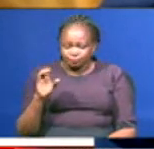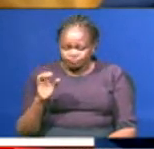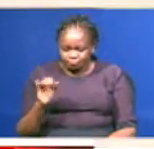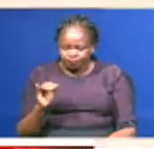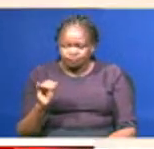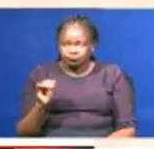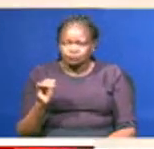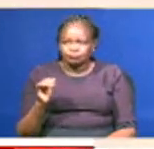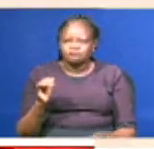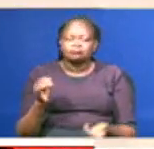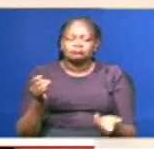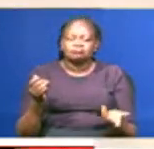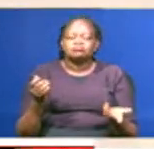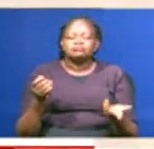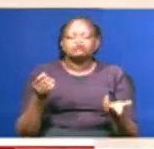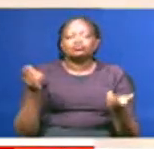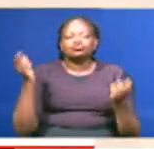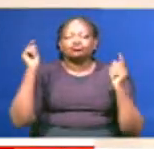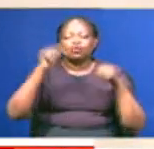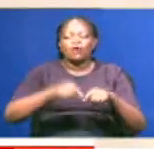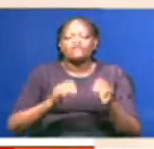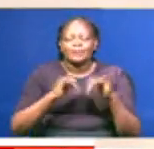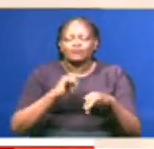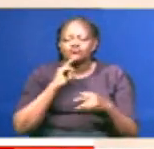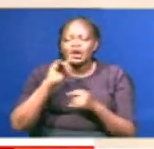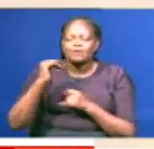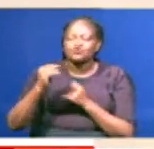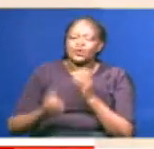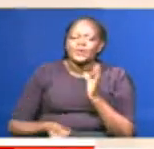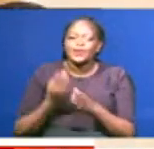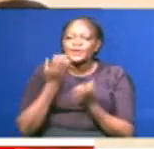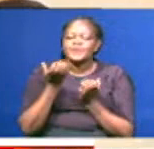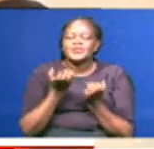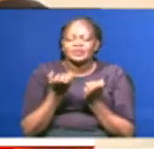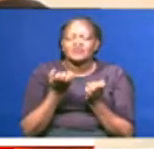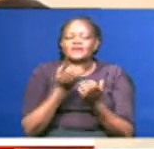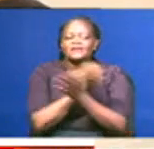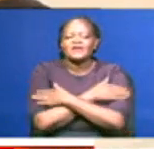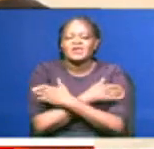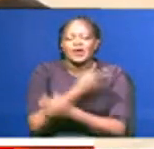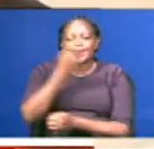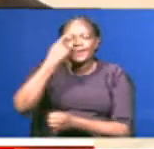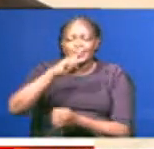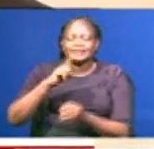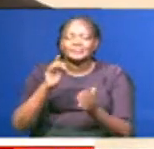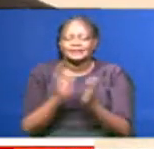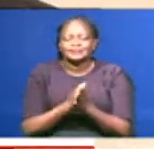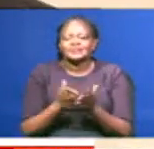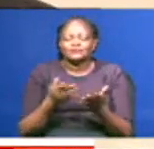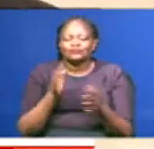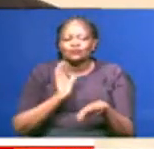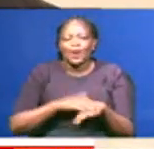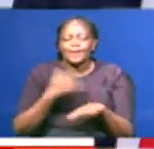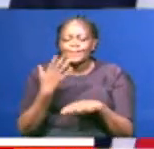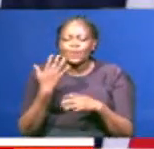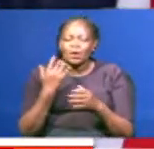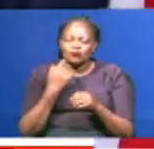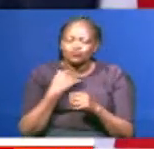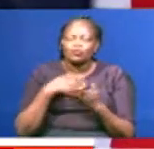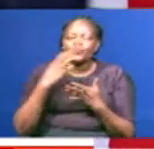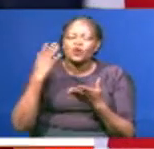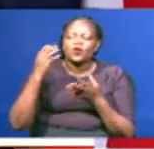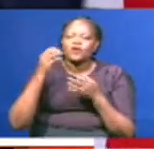who attended the forum, called upon counties to create business-friendly policies and streamline paperwork if they want to bring more investors.